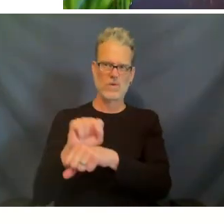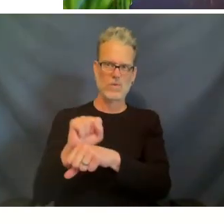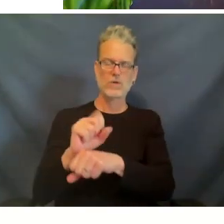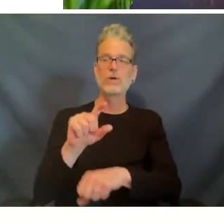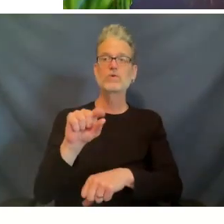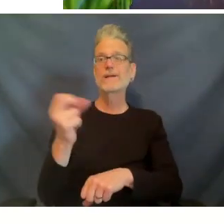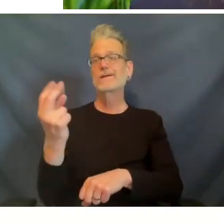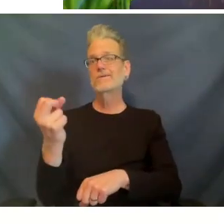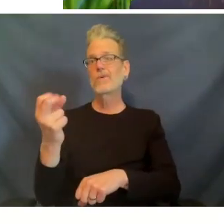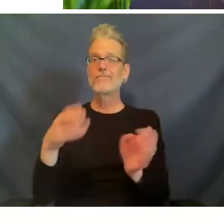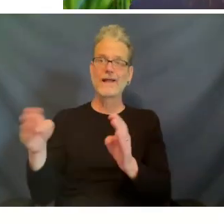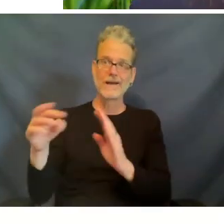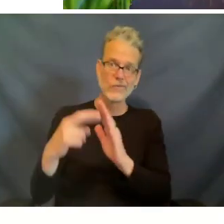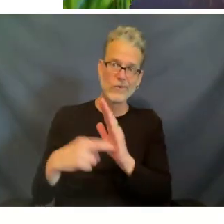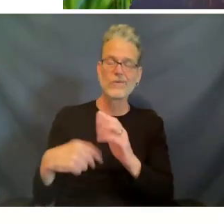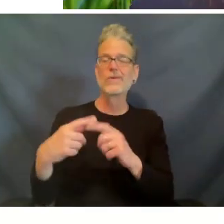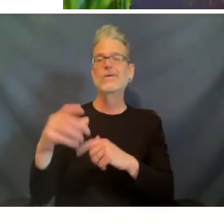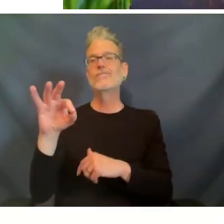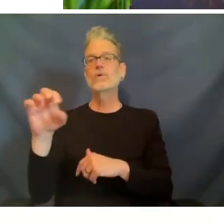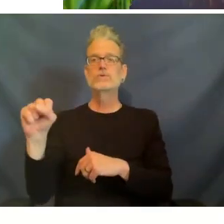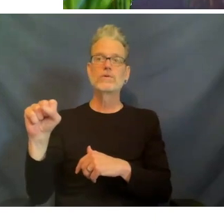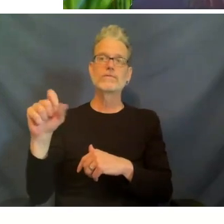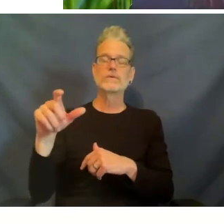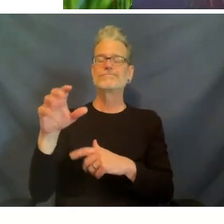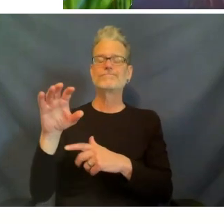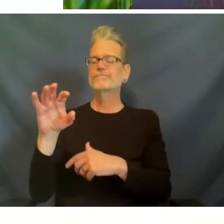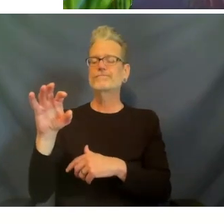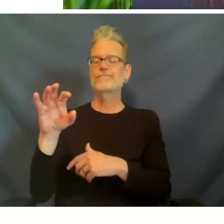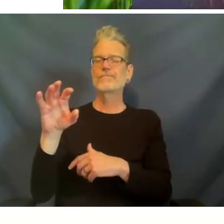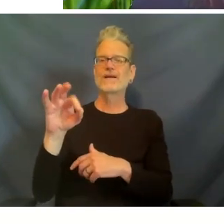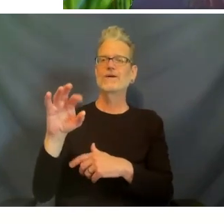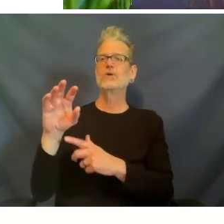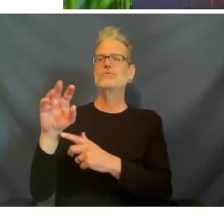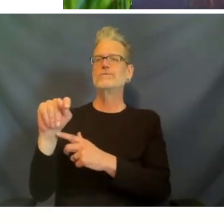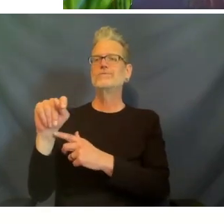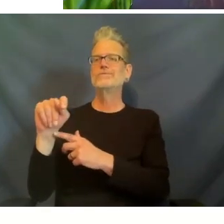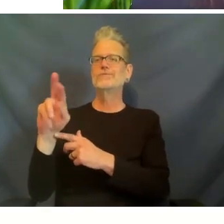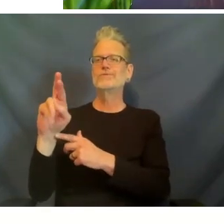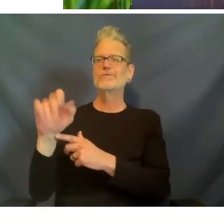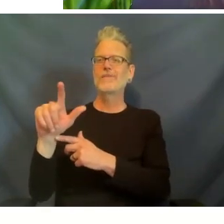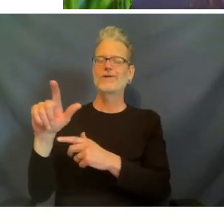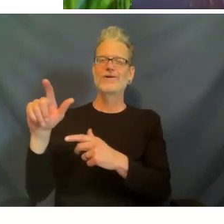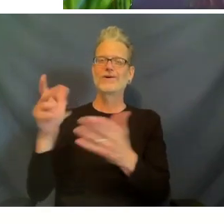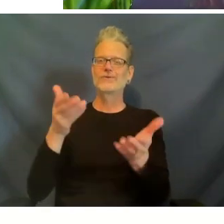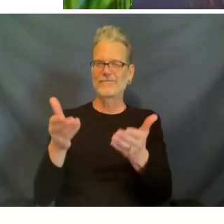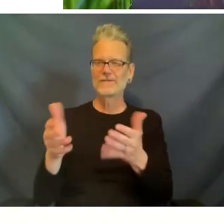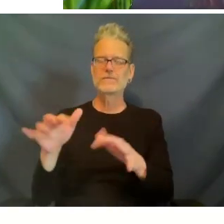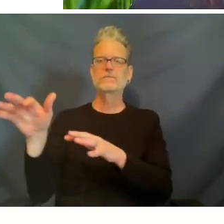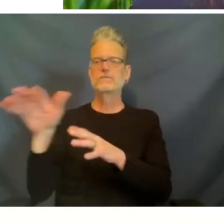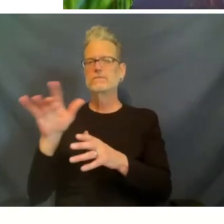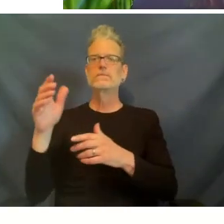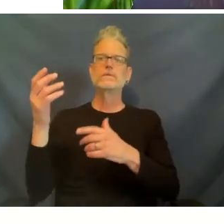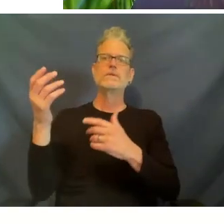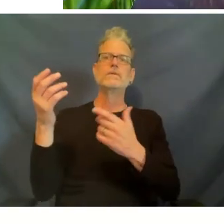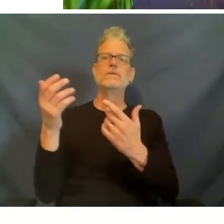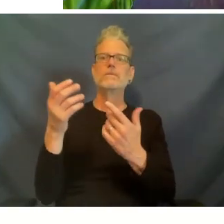Rule, Forest Service Tribal Relations Manual, our directives, which is Chapter 1560, and then the Forest Service Tribal Consultation Handbook.